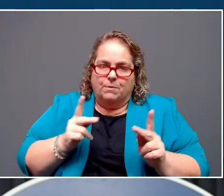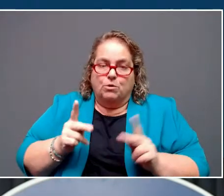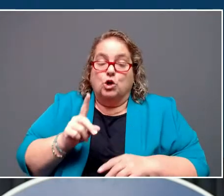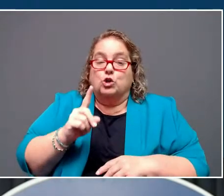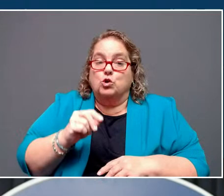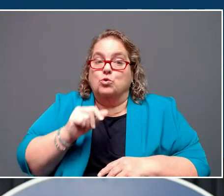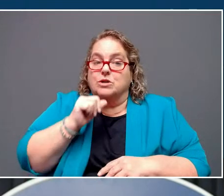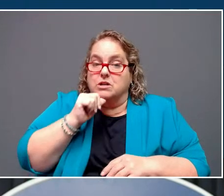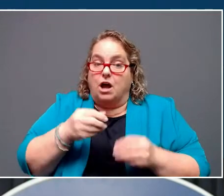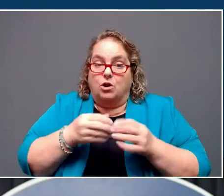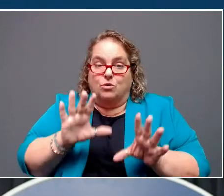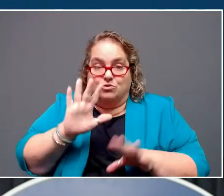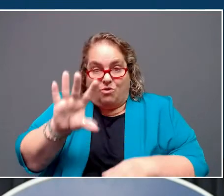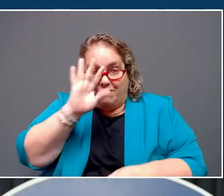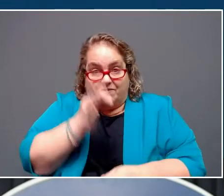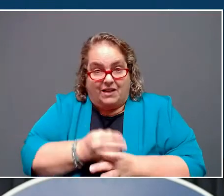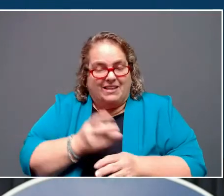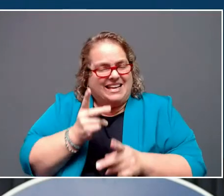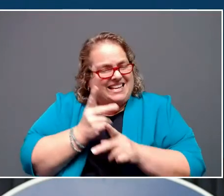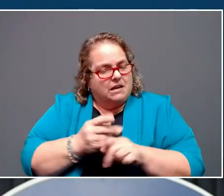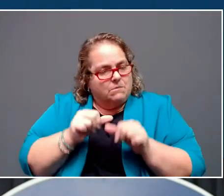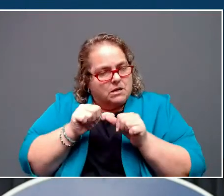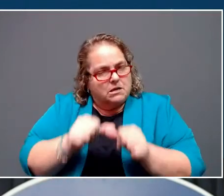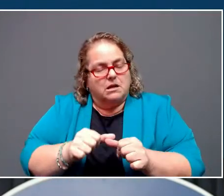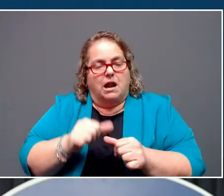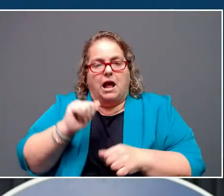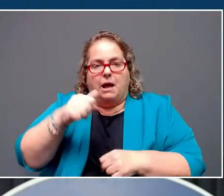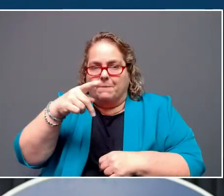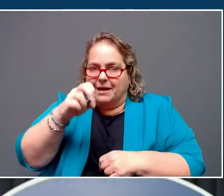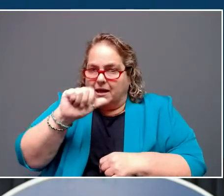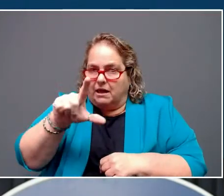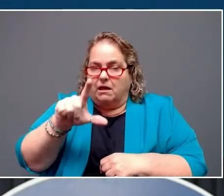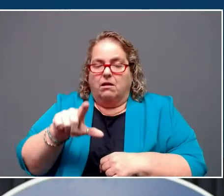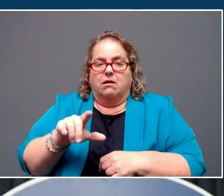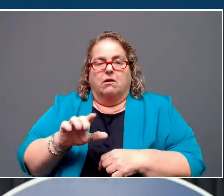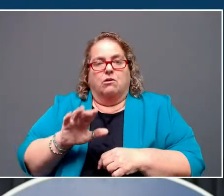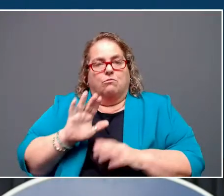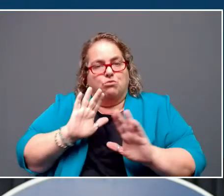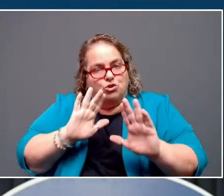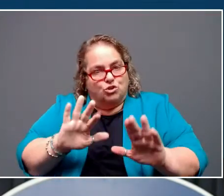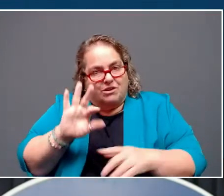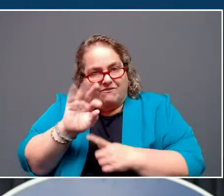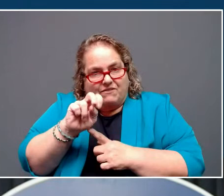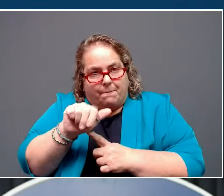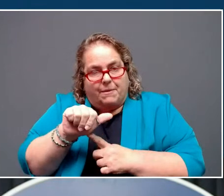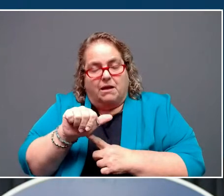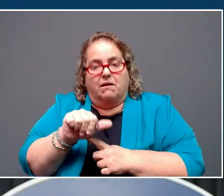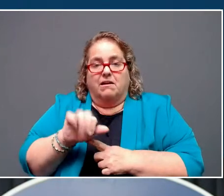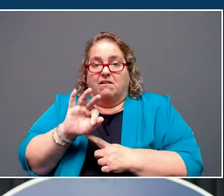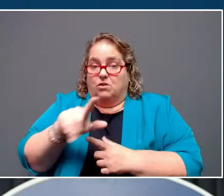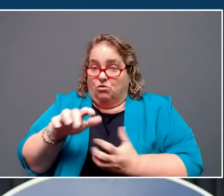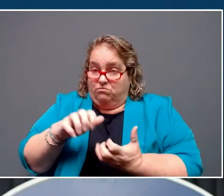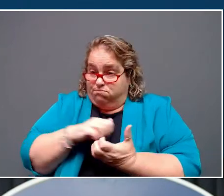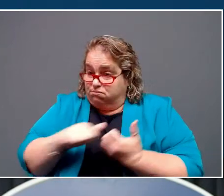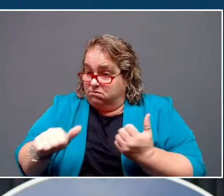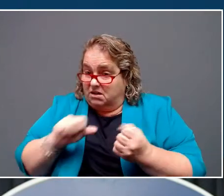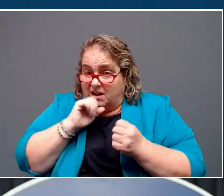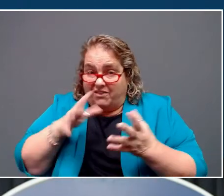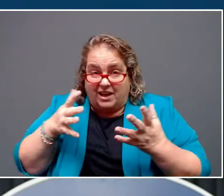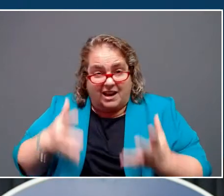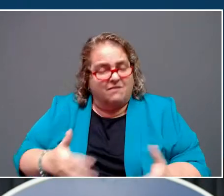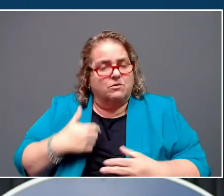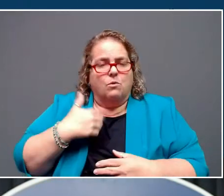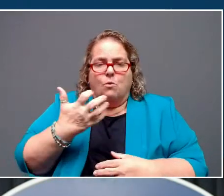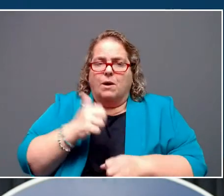faith. Keep appealing. Keep working. If you have been just wiped out, we want to make sure you get the